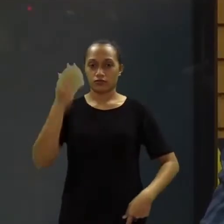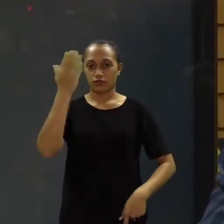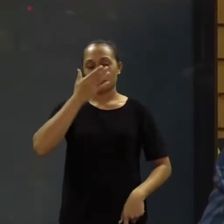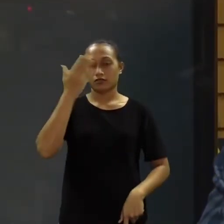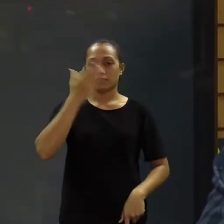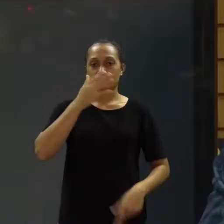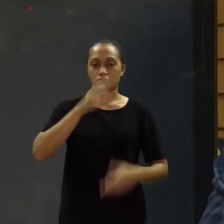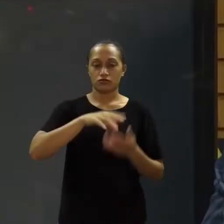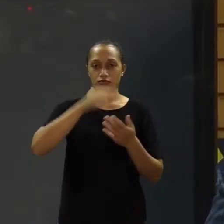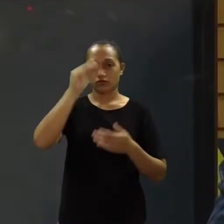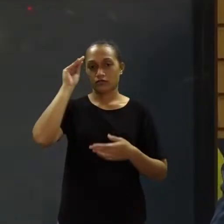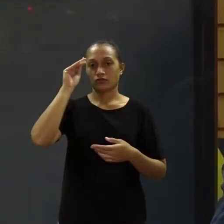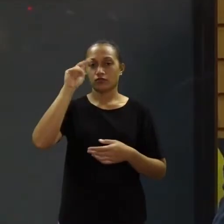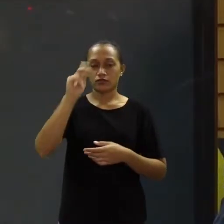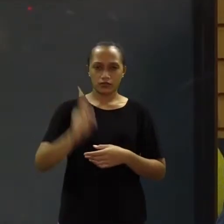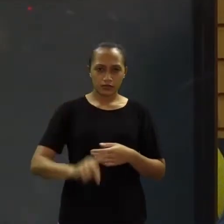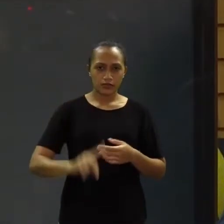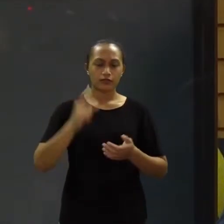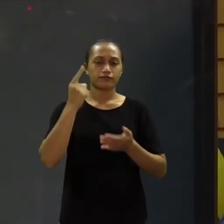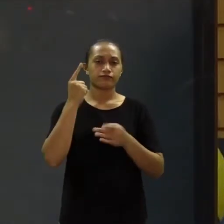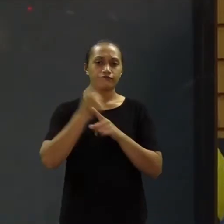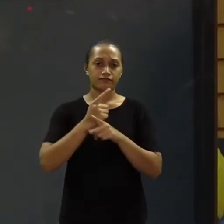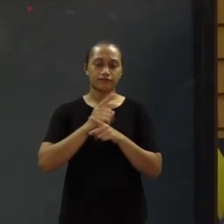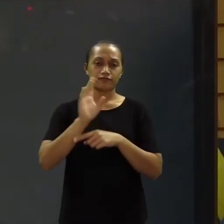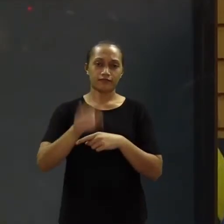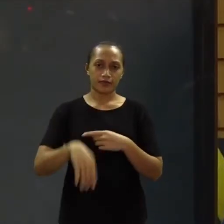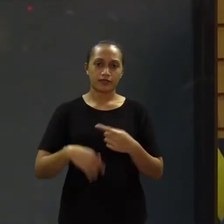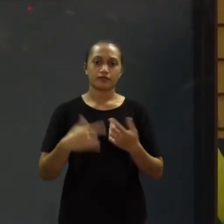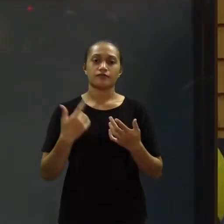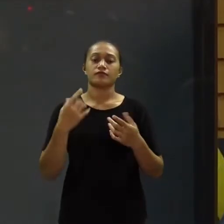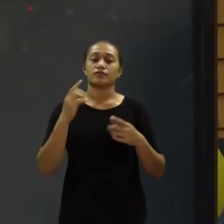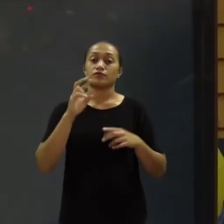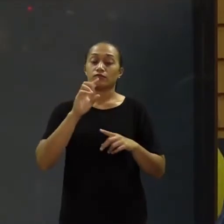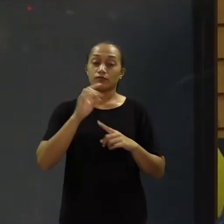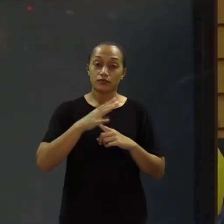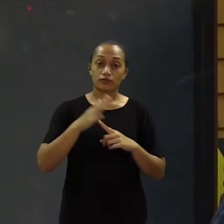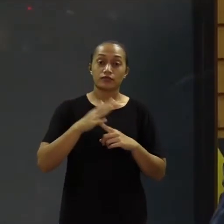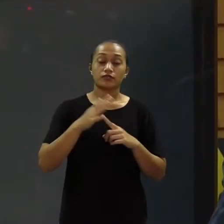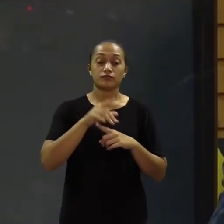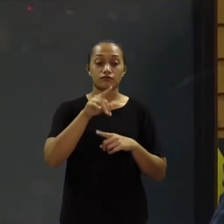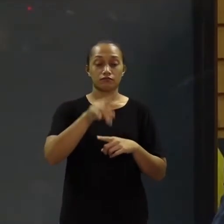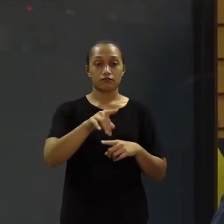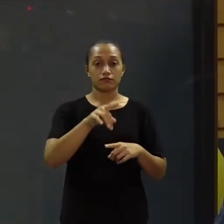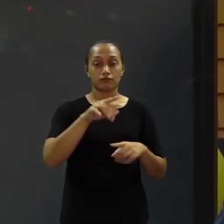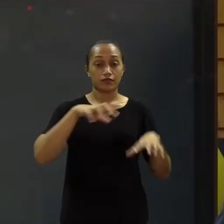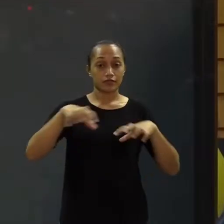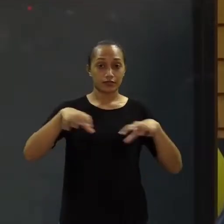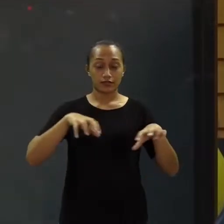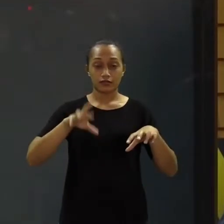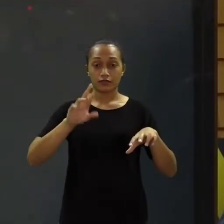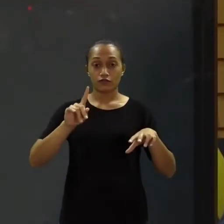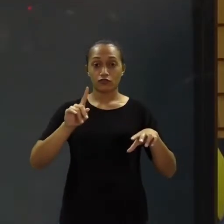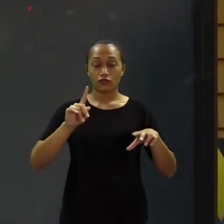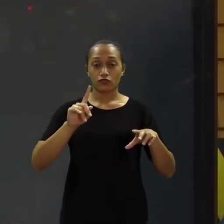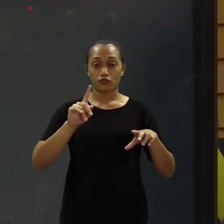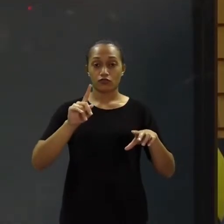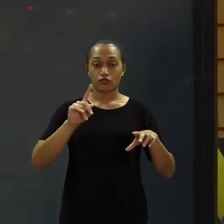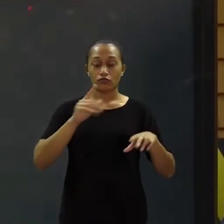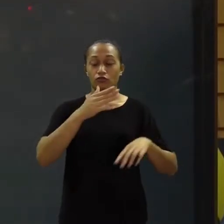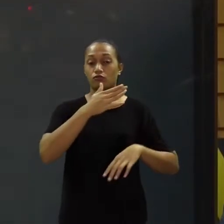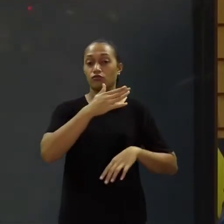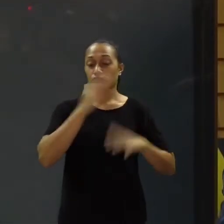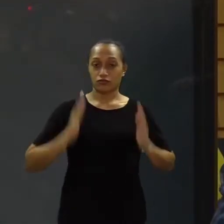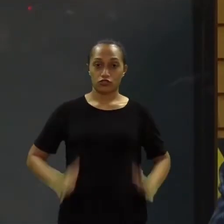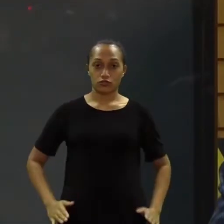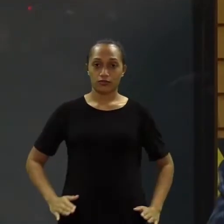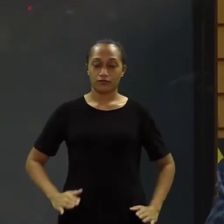Today, we're going to talk about the effects of regular exercise to the cardiorespiratory system of the